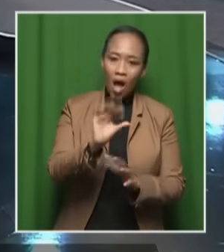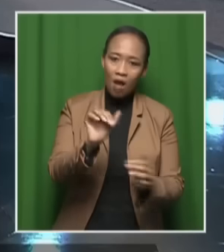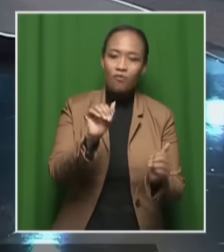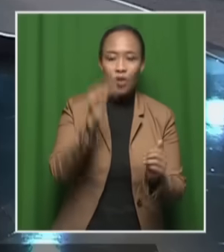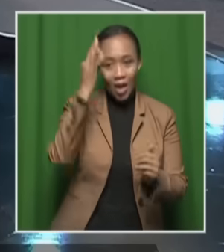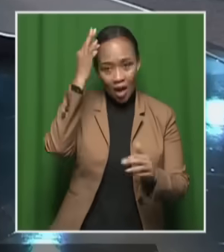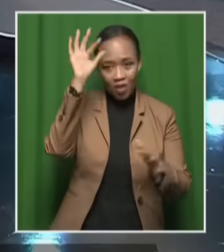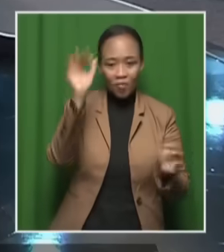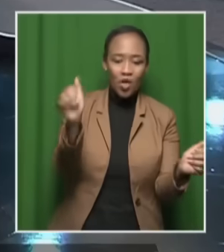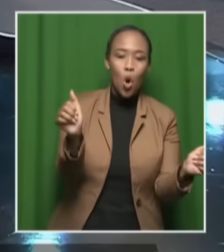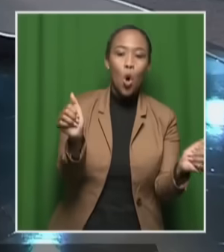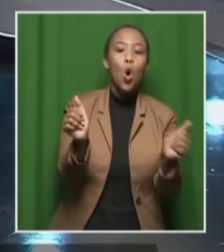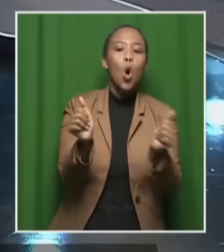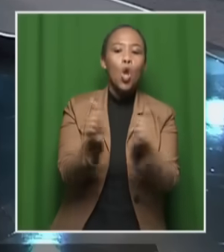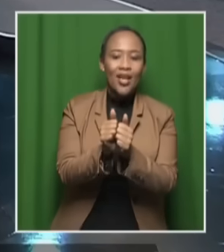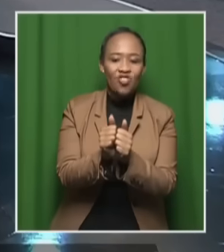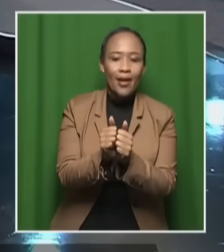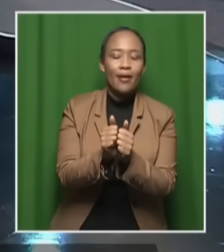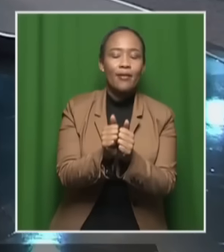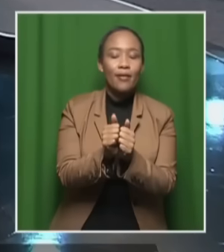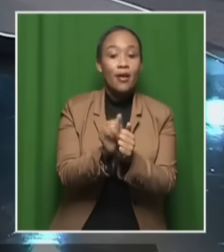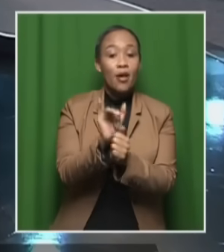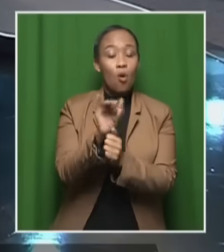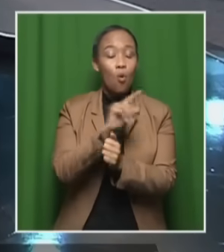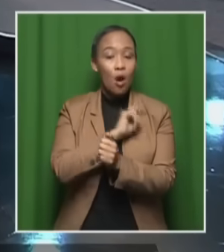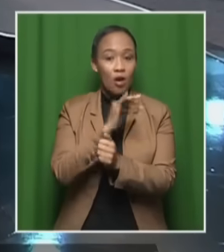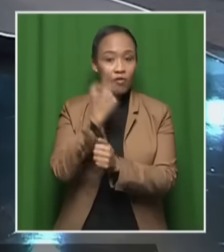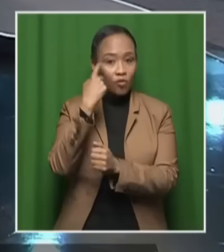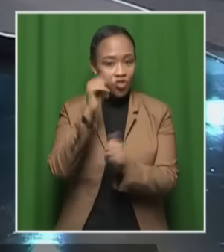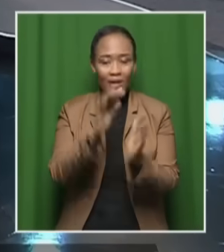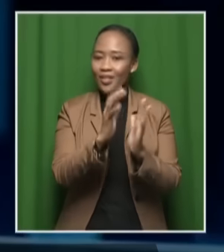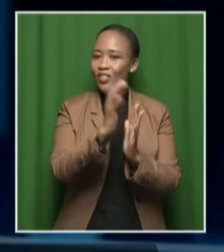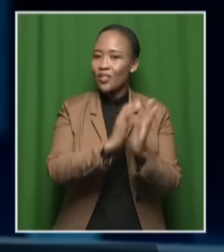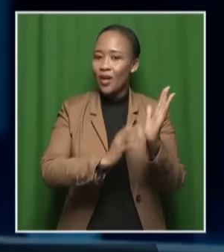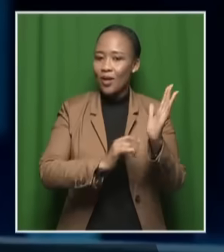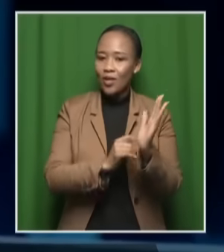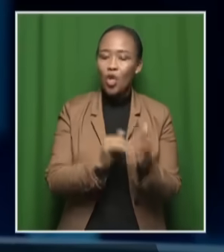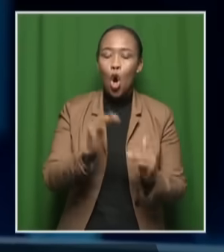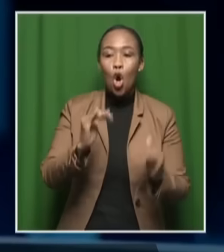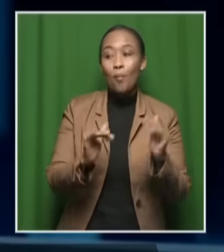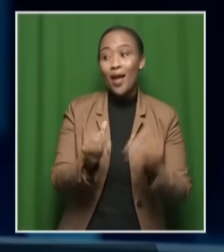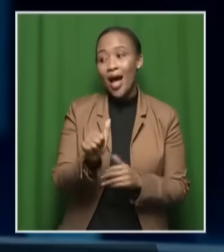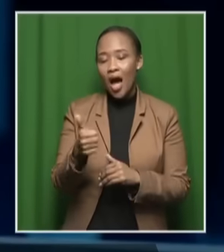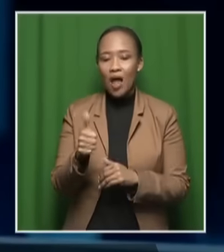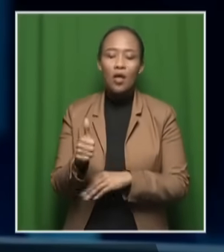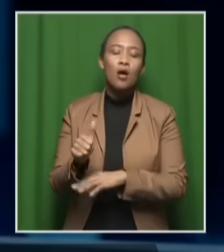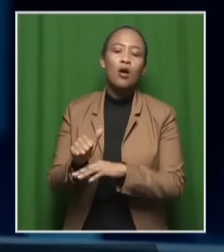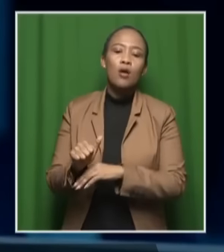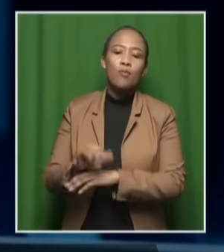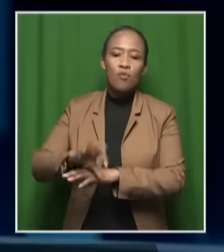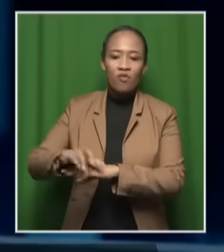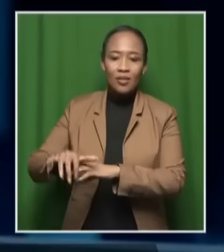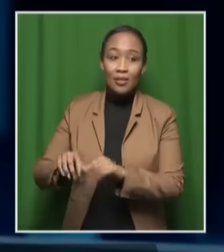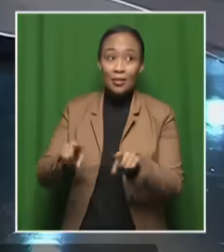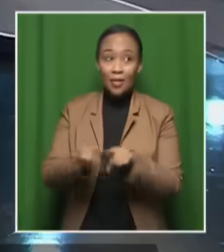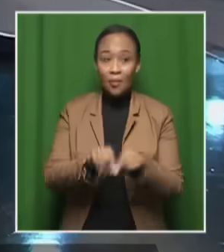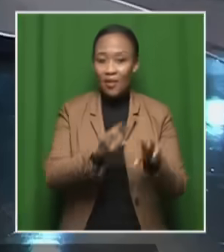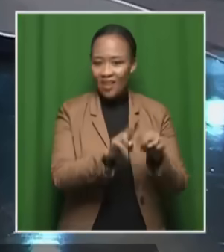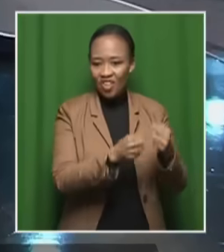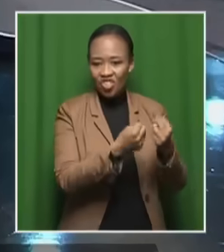government if you look at that scenario, other than all the other provinces and even at national level. That